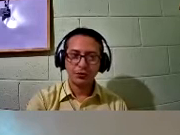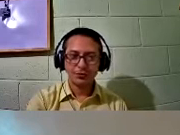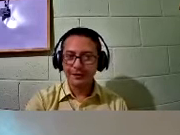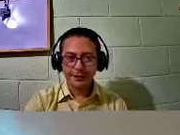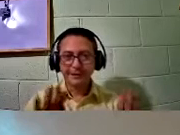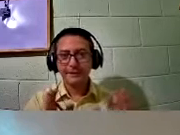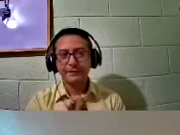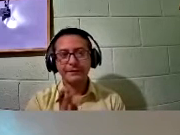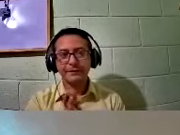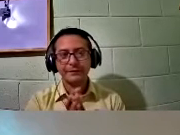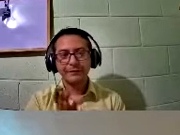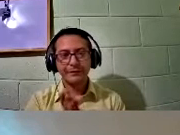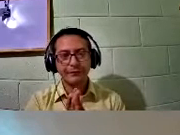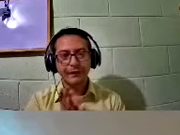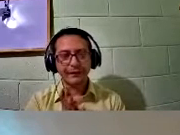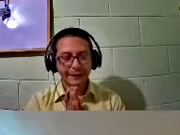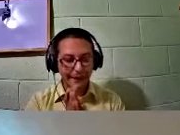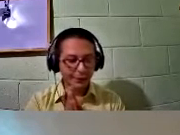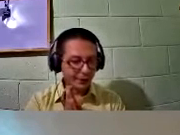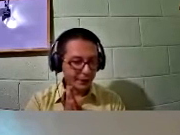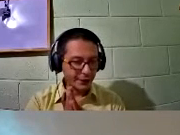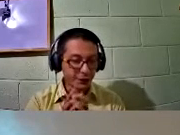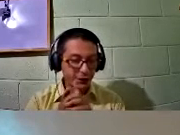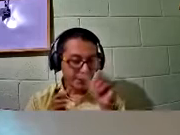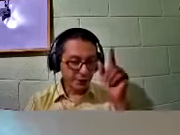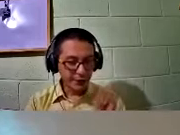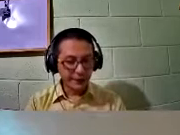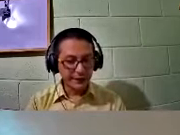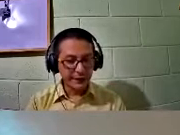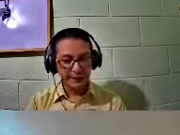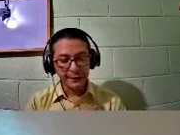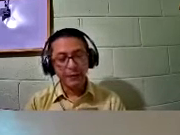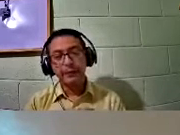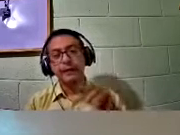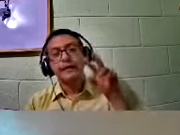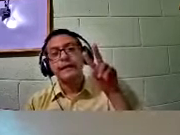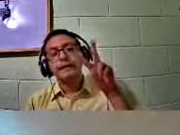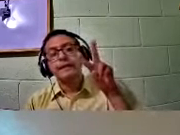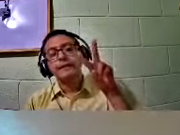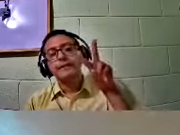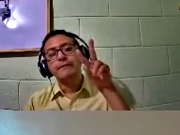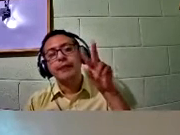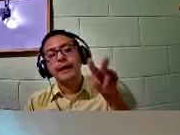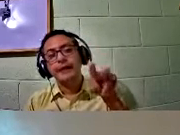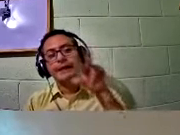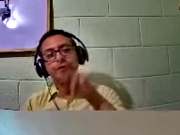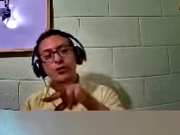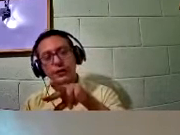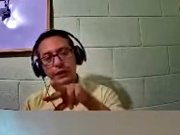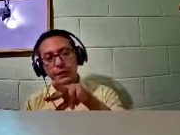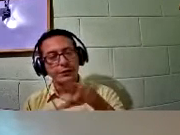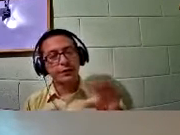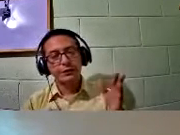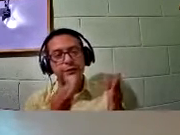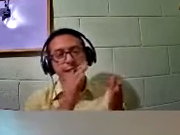Cool. That's it? Perfect. Yeah. Thank you. Thank you. Just little details. Remember, playing